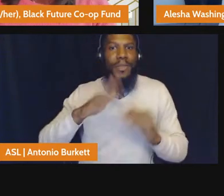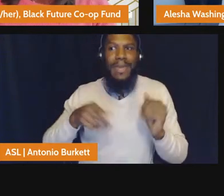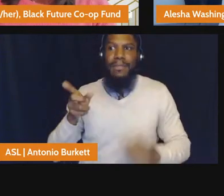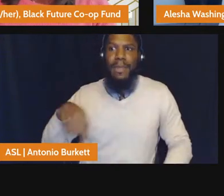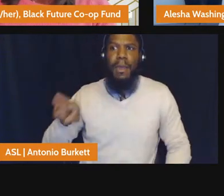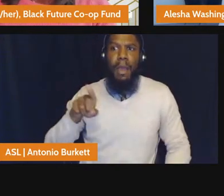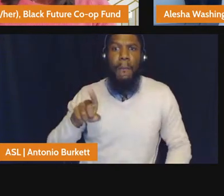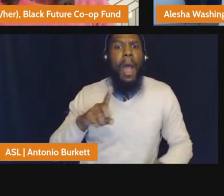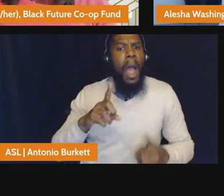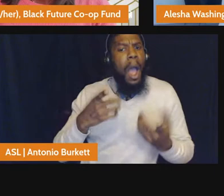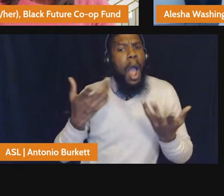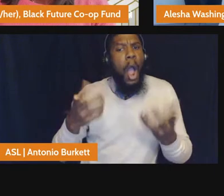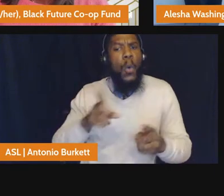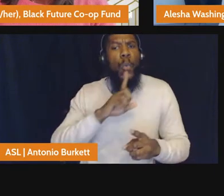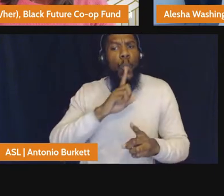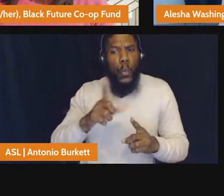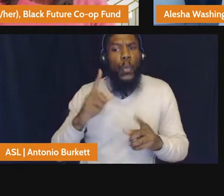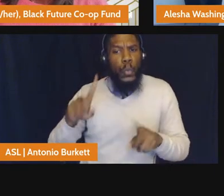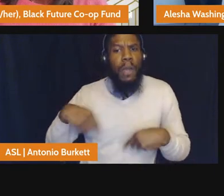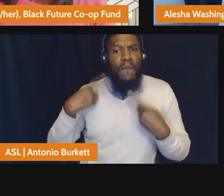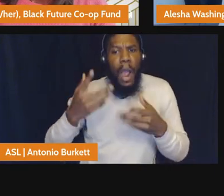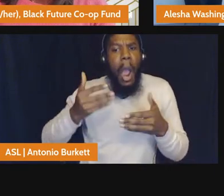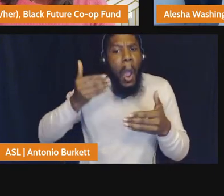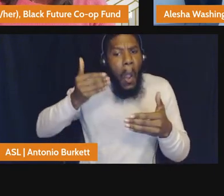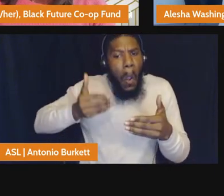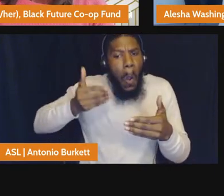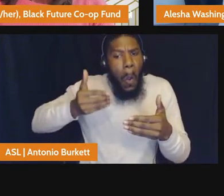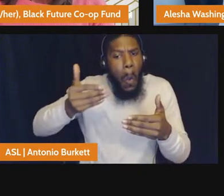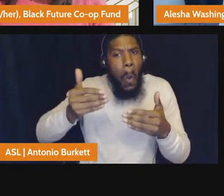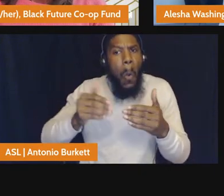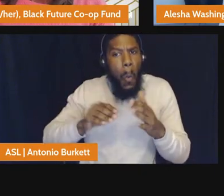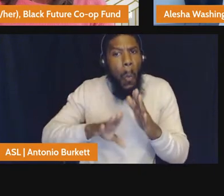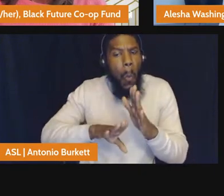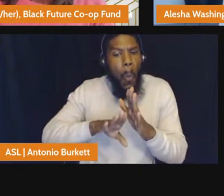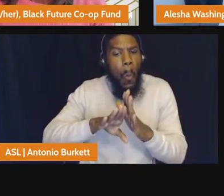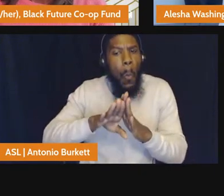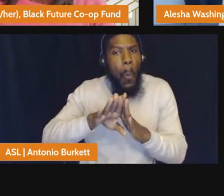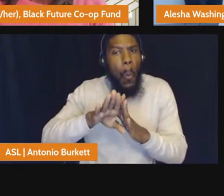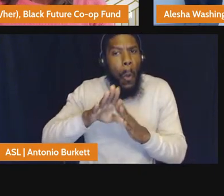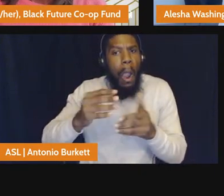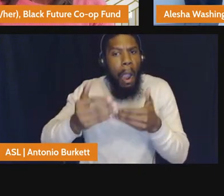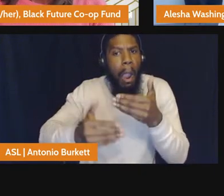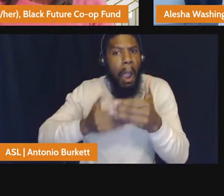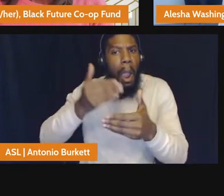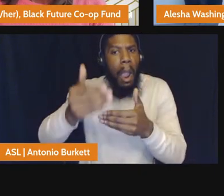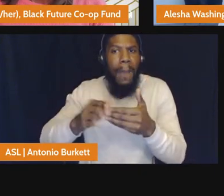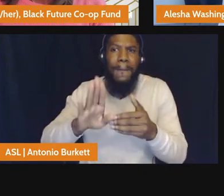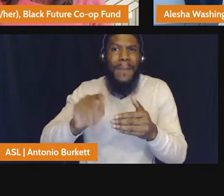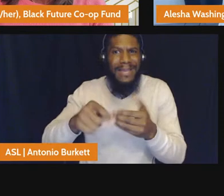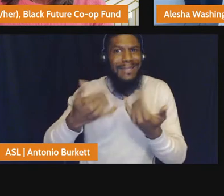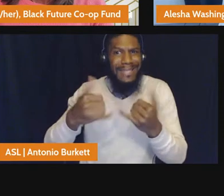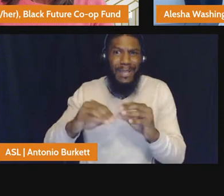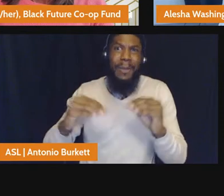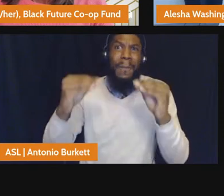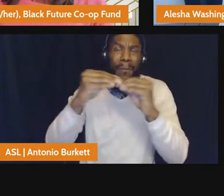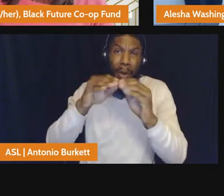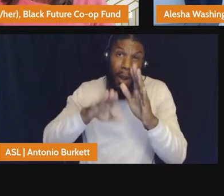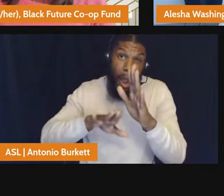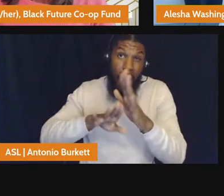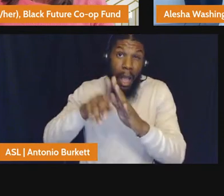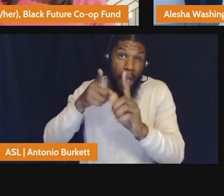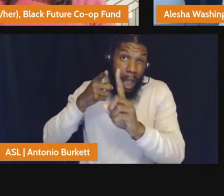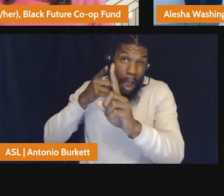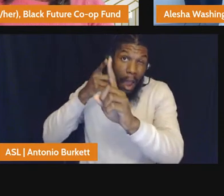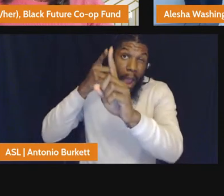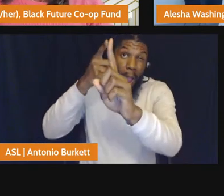there, but it has definitely been a long road. And what that is difficult, but also once you get